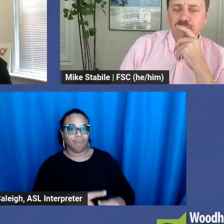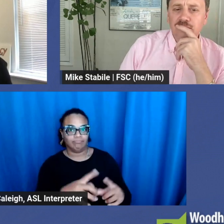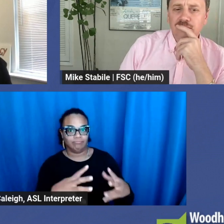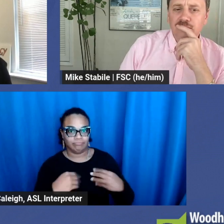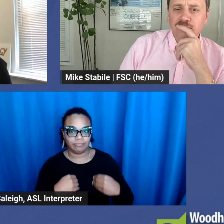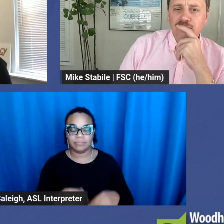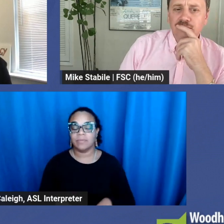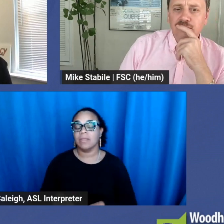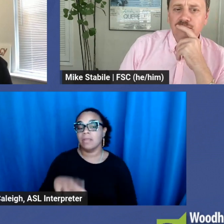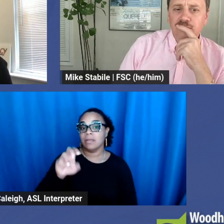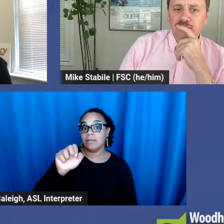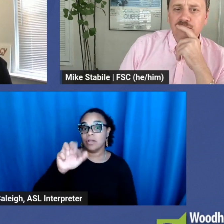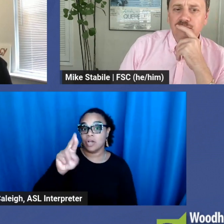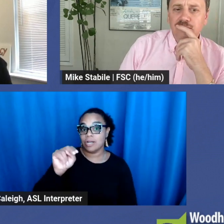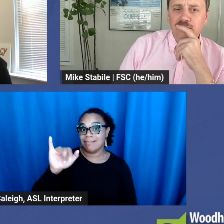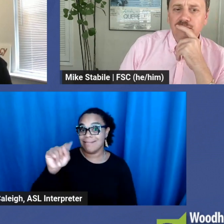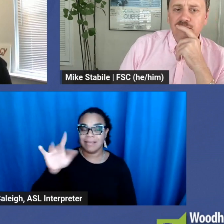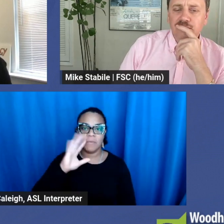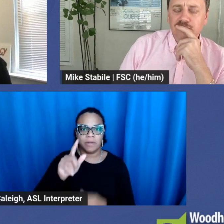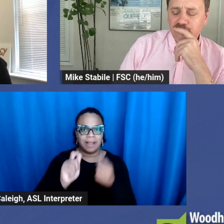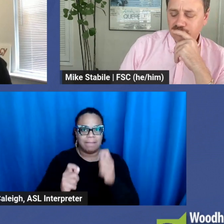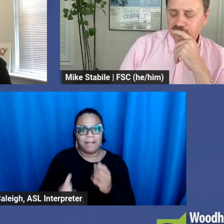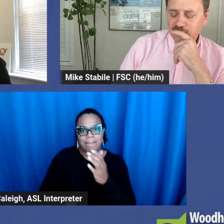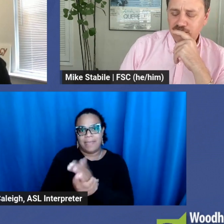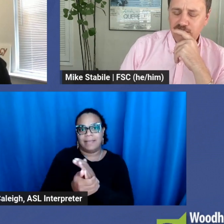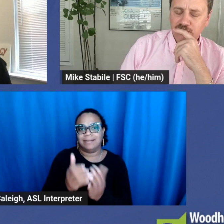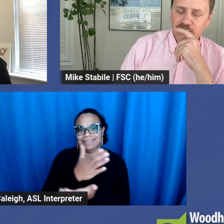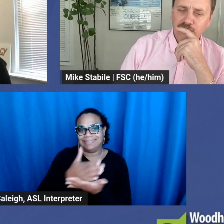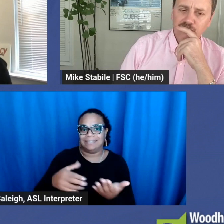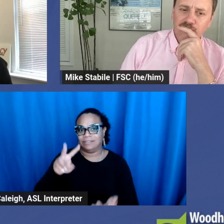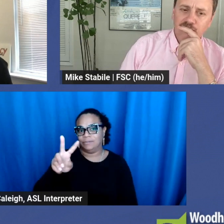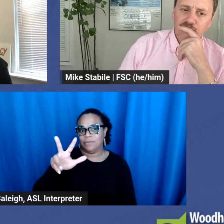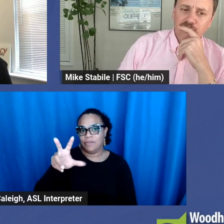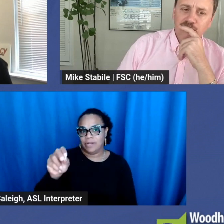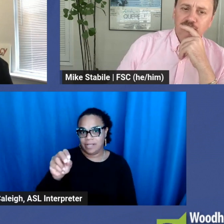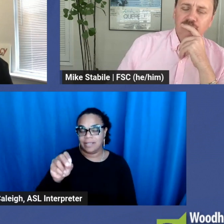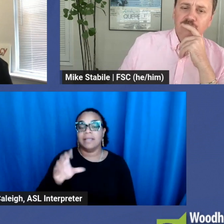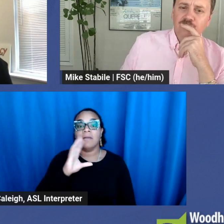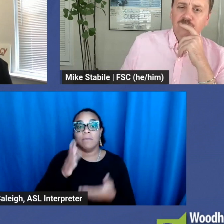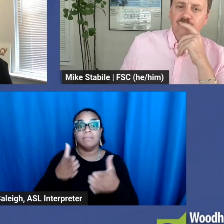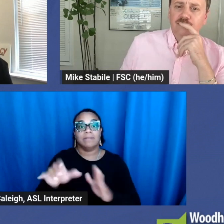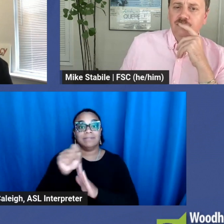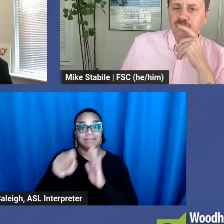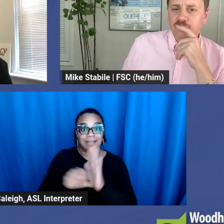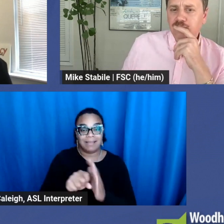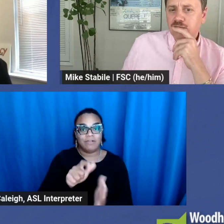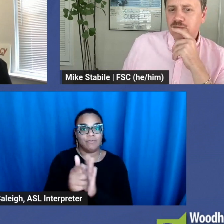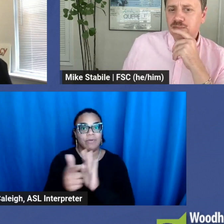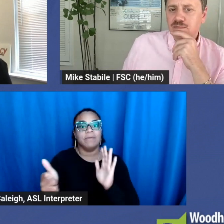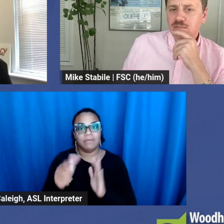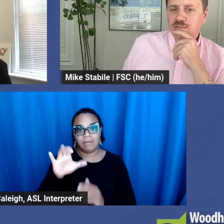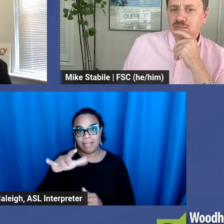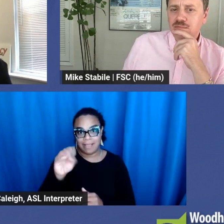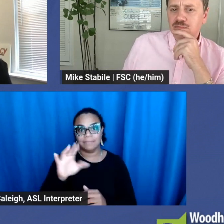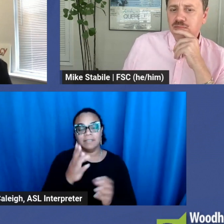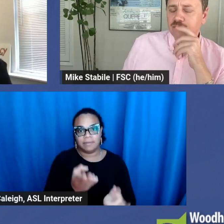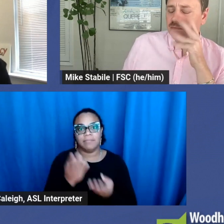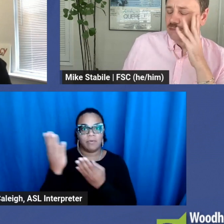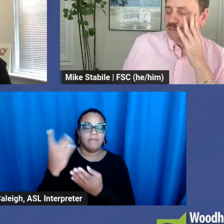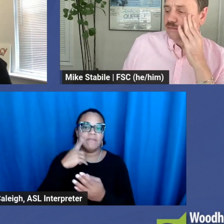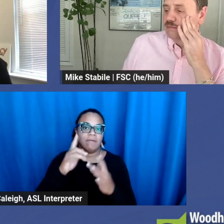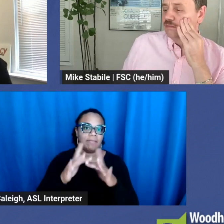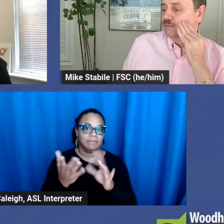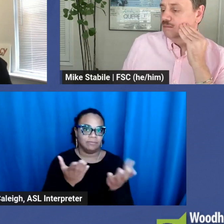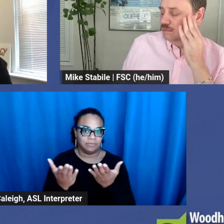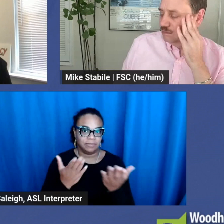things, would amend Section 230 to allow state criminal and civil claims to be brought against online services